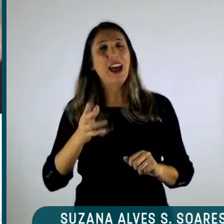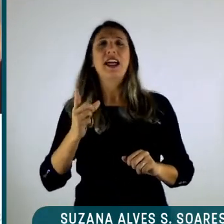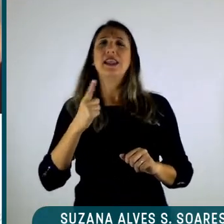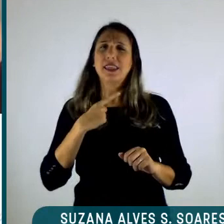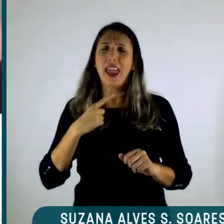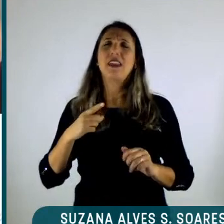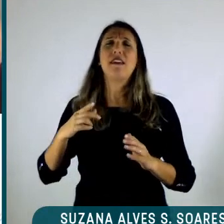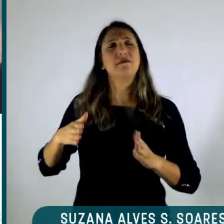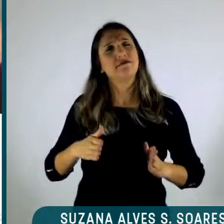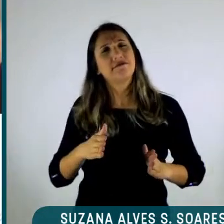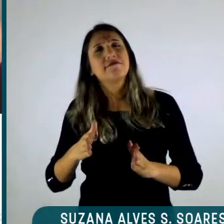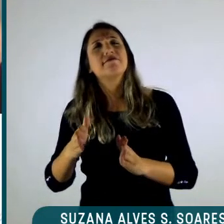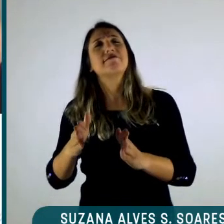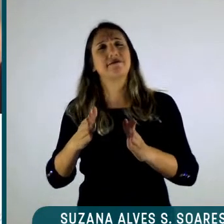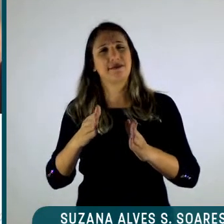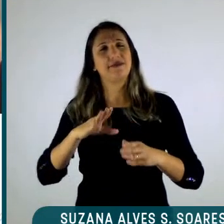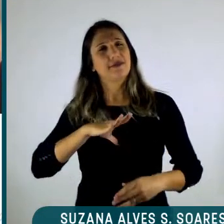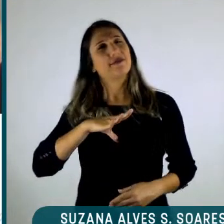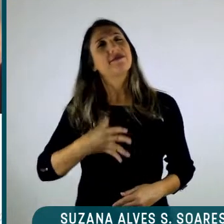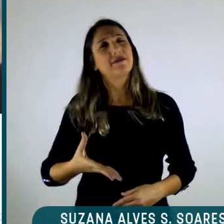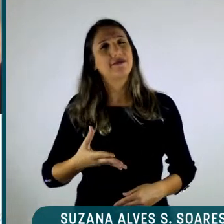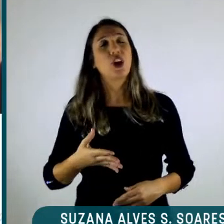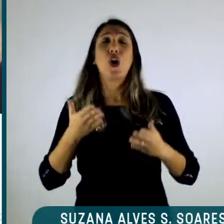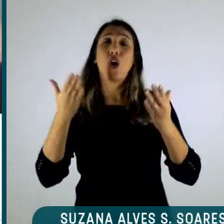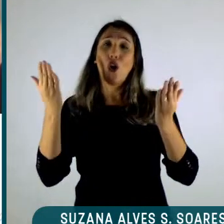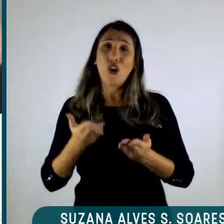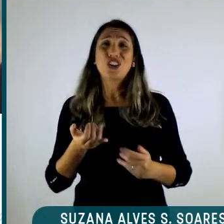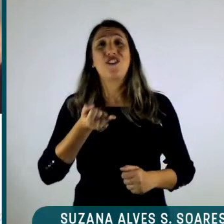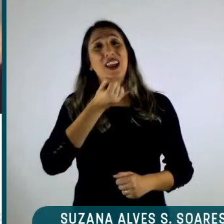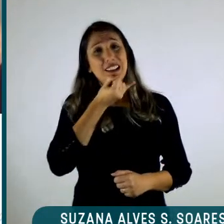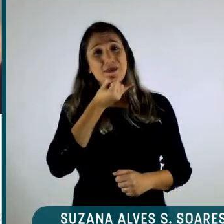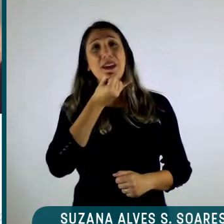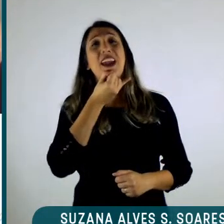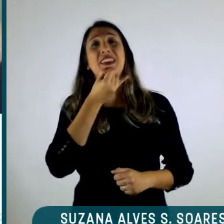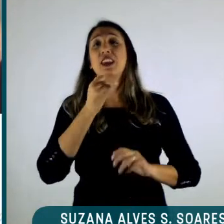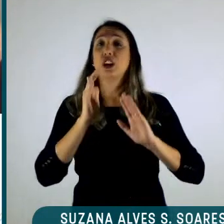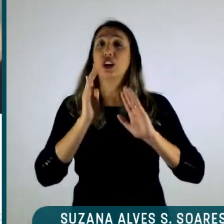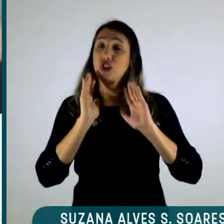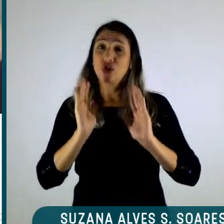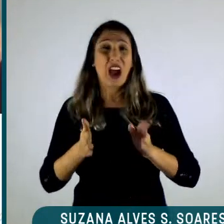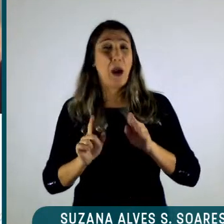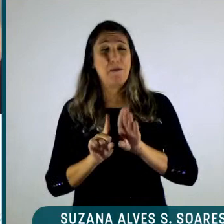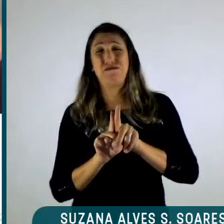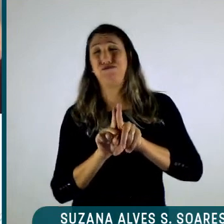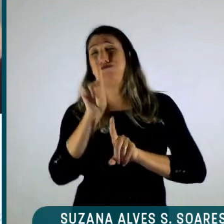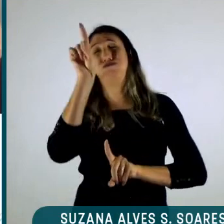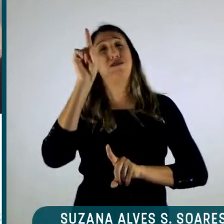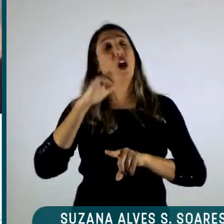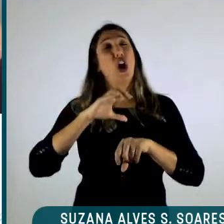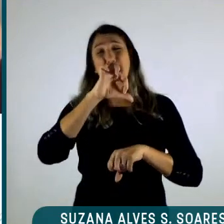said, it has a longer way to be faced. Today, unfortunately,